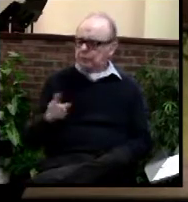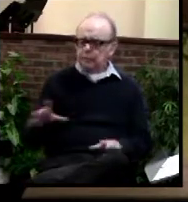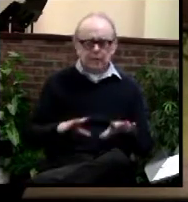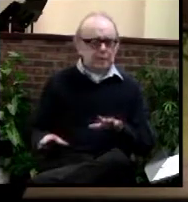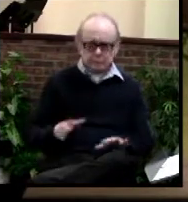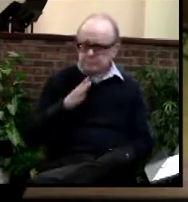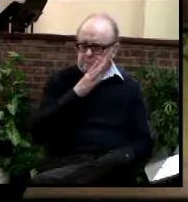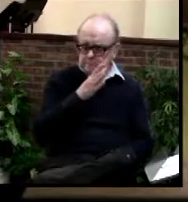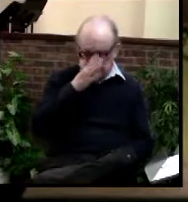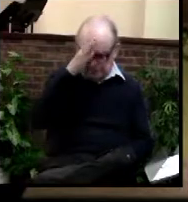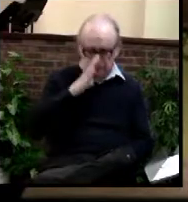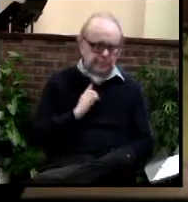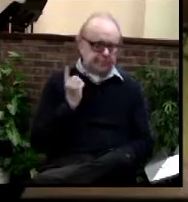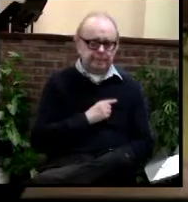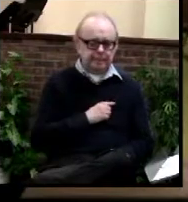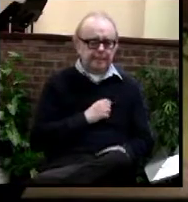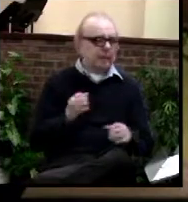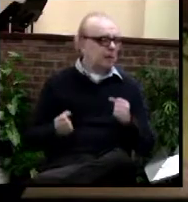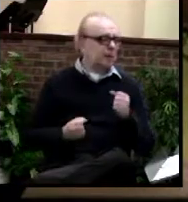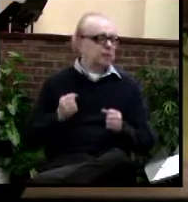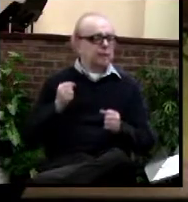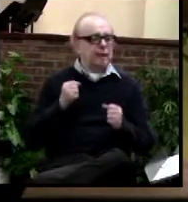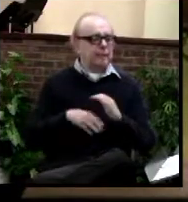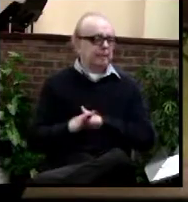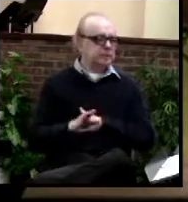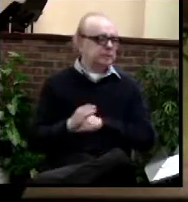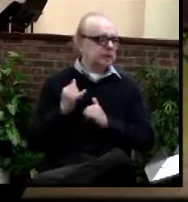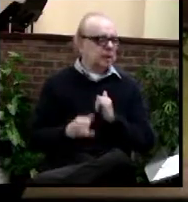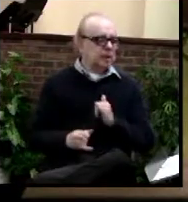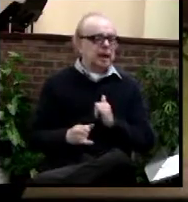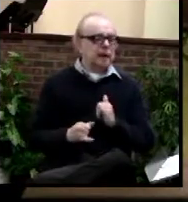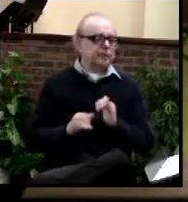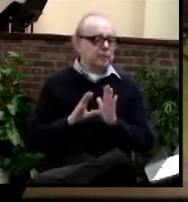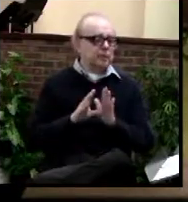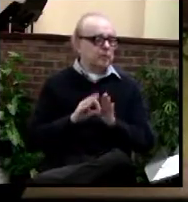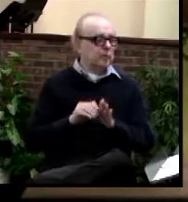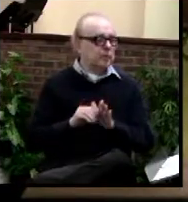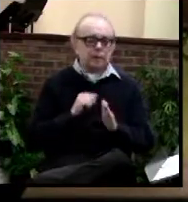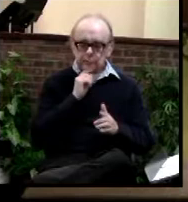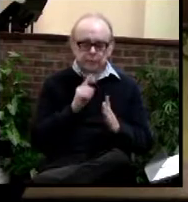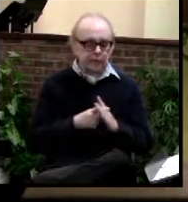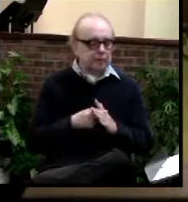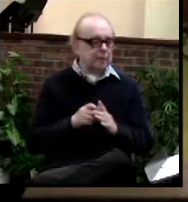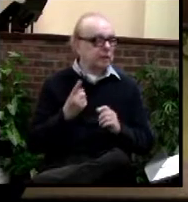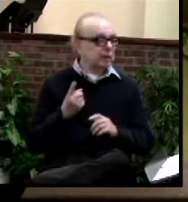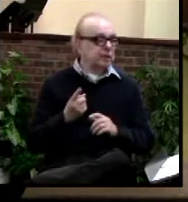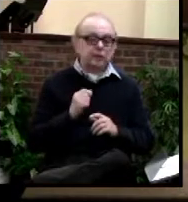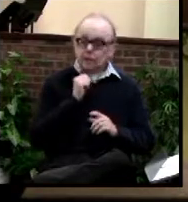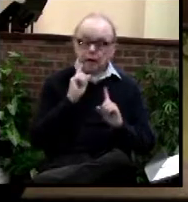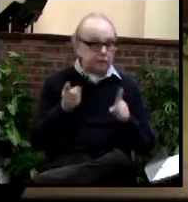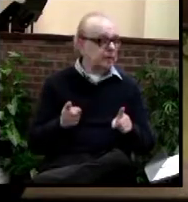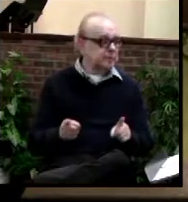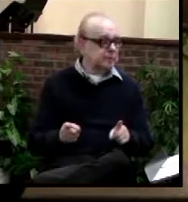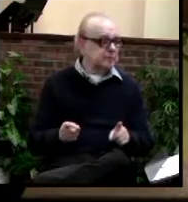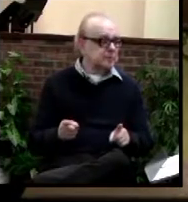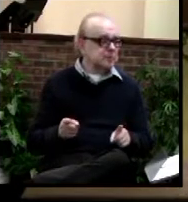mom, dad, we're going to the drive-in, and the last show doesn't start till 11. Well, then you ain't watching it, or only watch